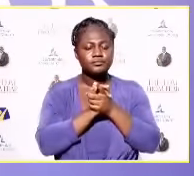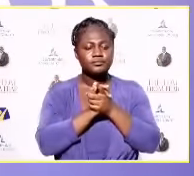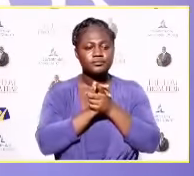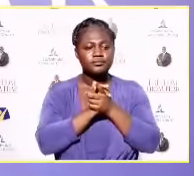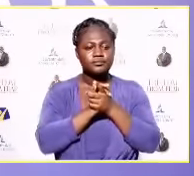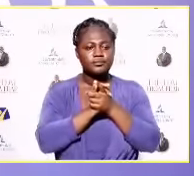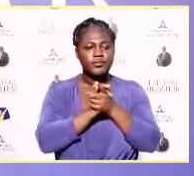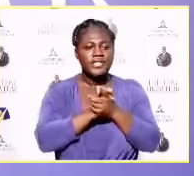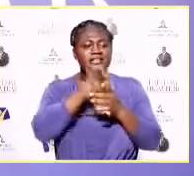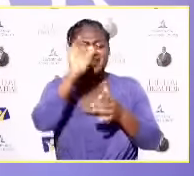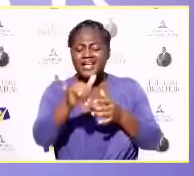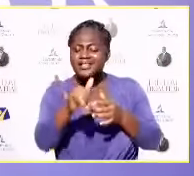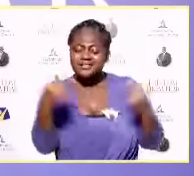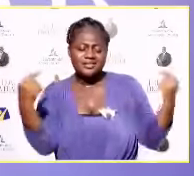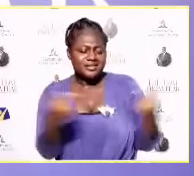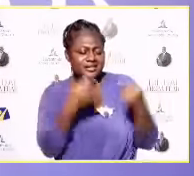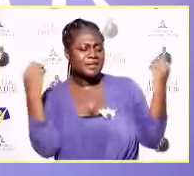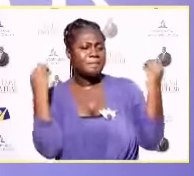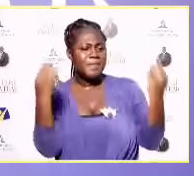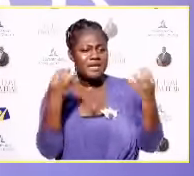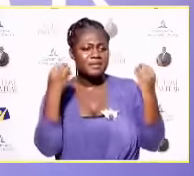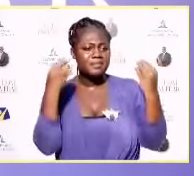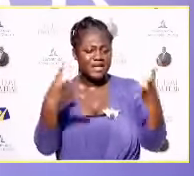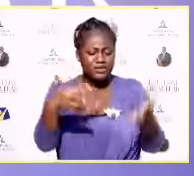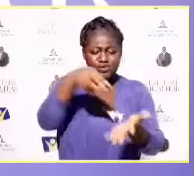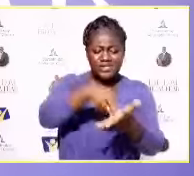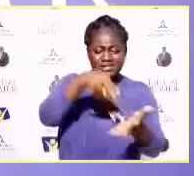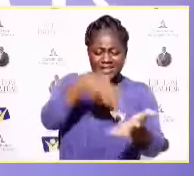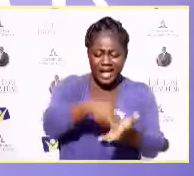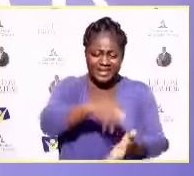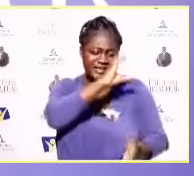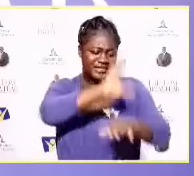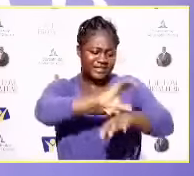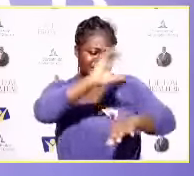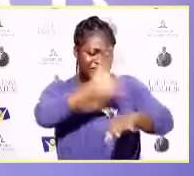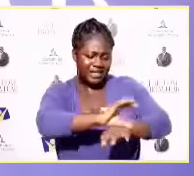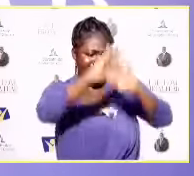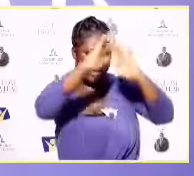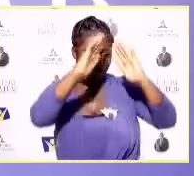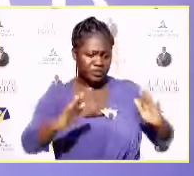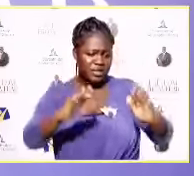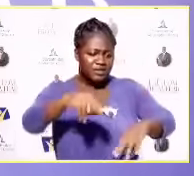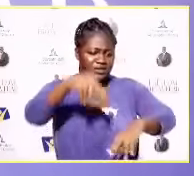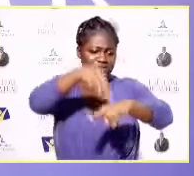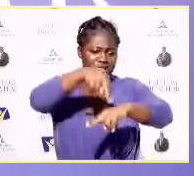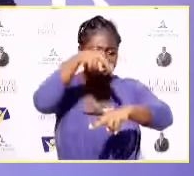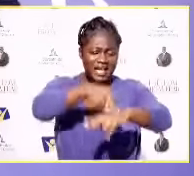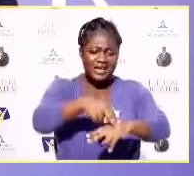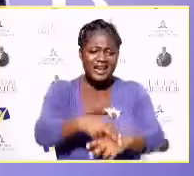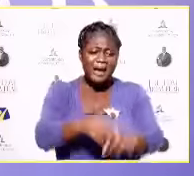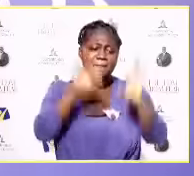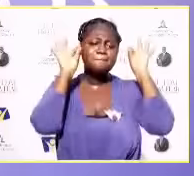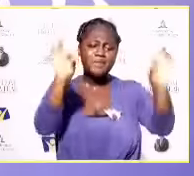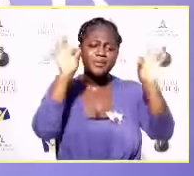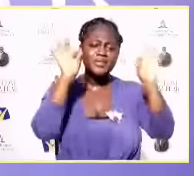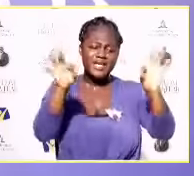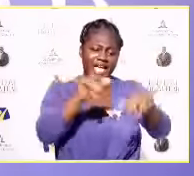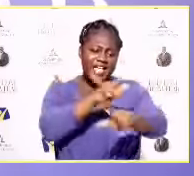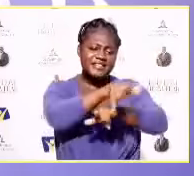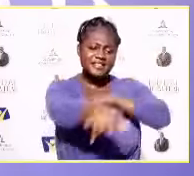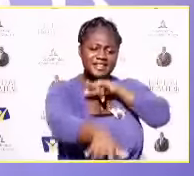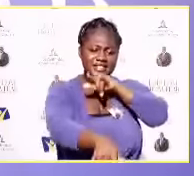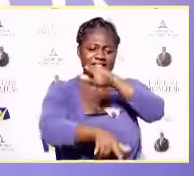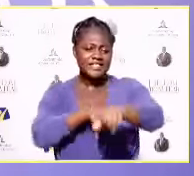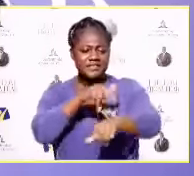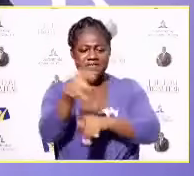crime to stand in a holy pulpit and deliberately